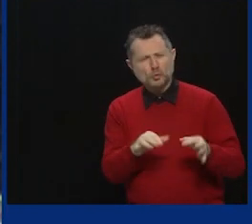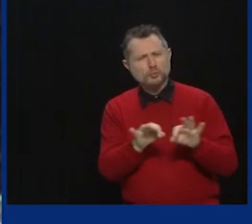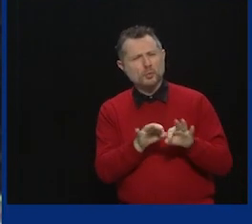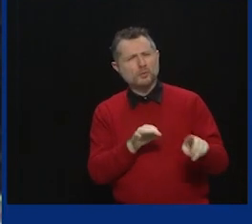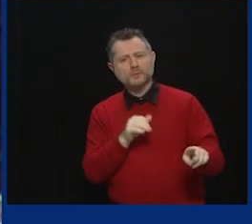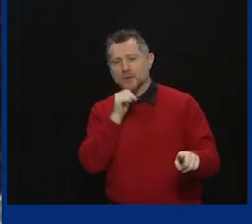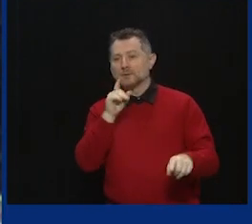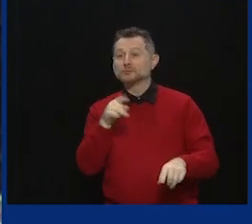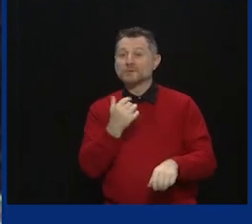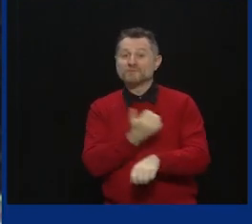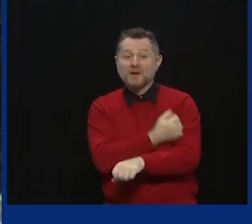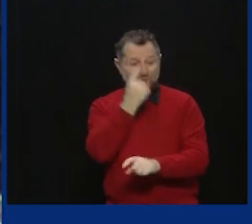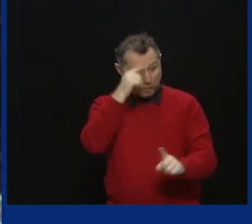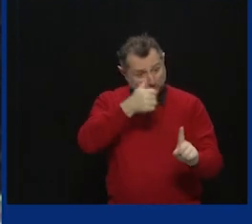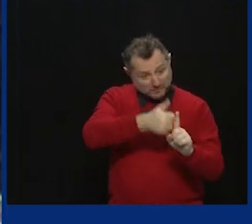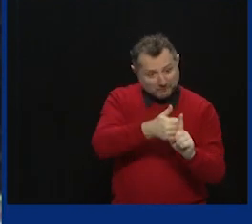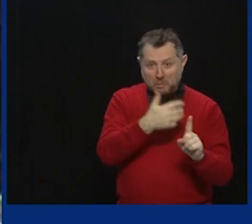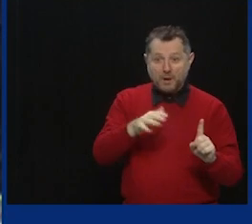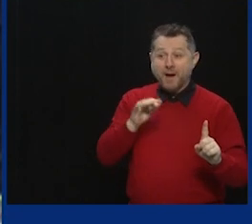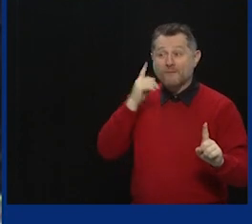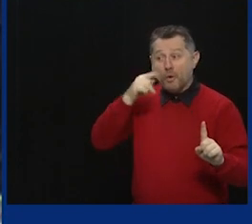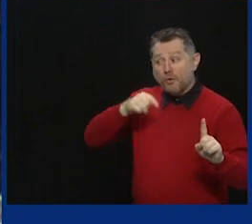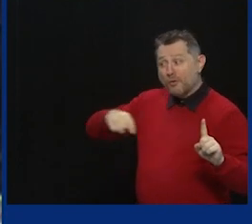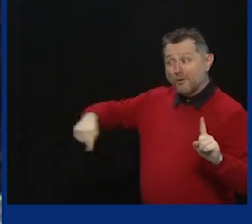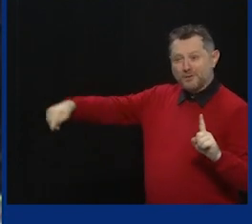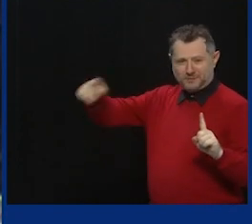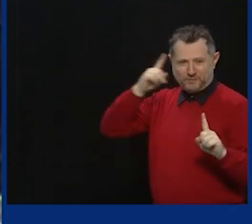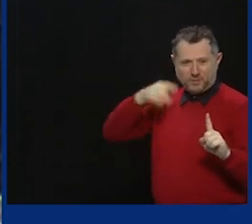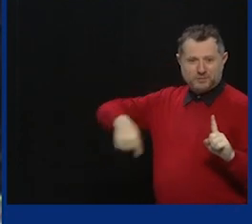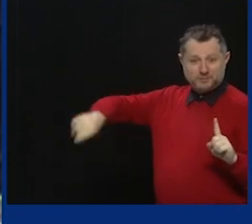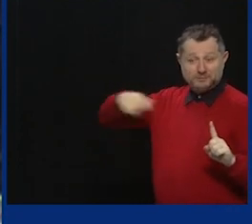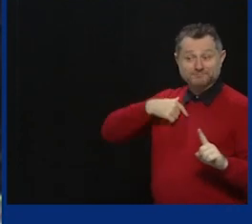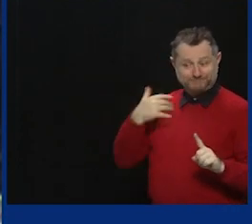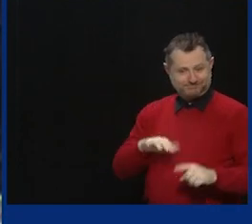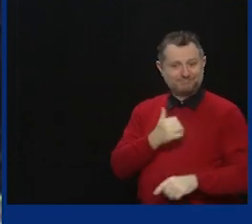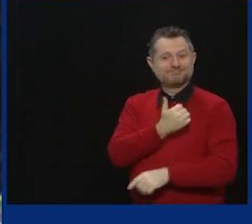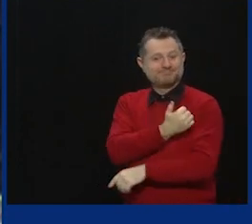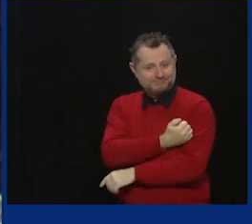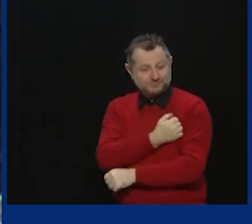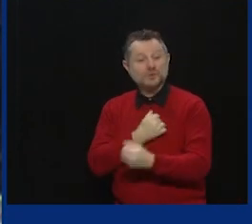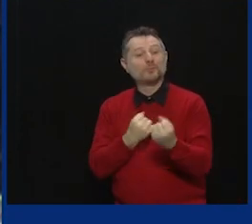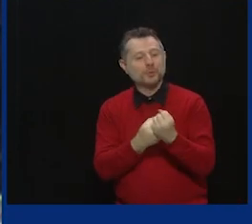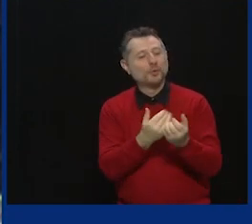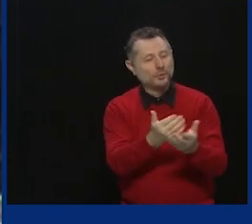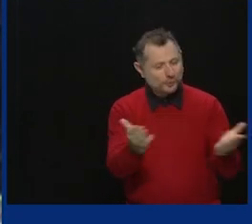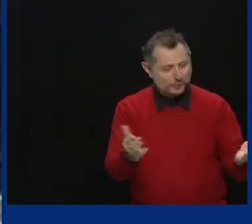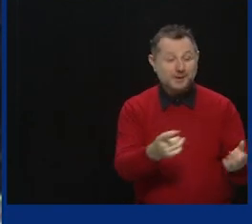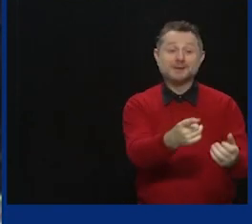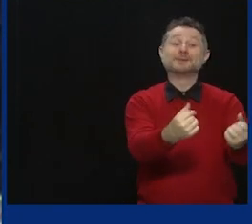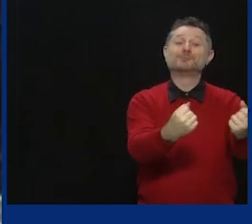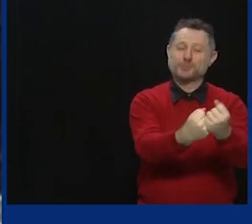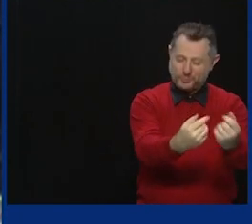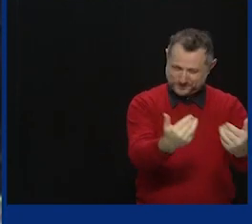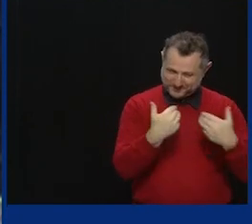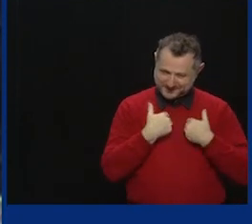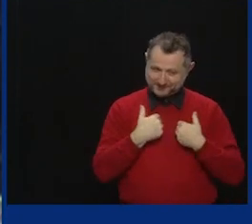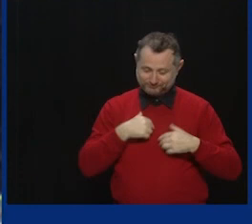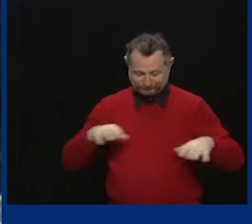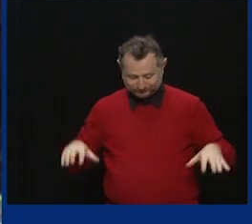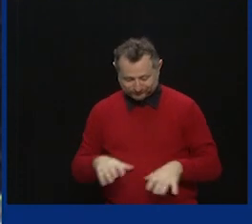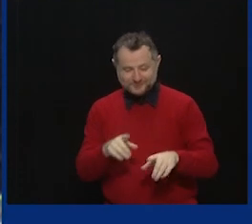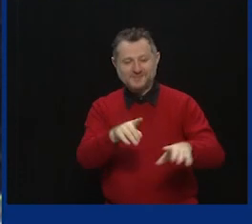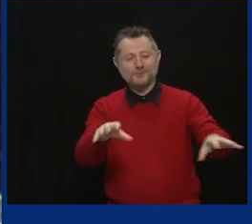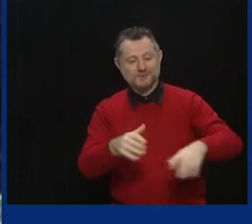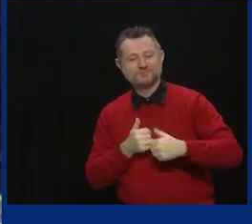When you get vaccinated for me. When I get vaccinated, I get vaccinated for you. We are in this together, and that is what